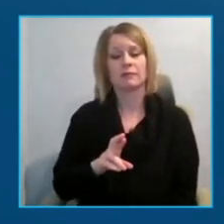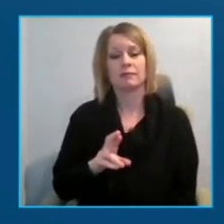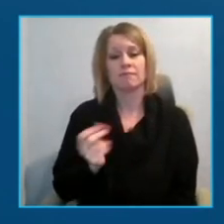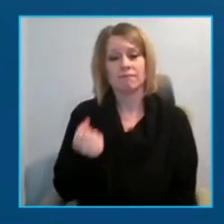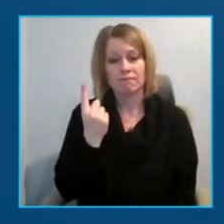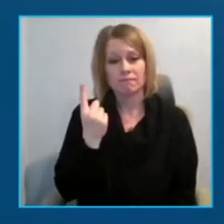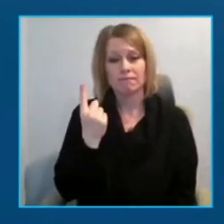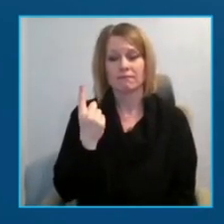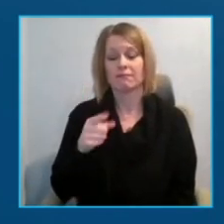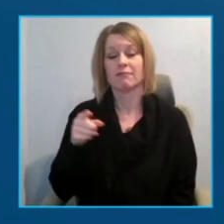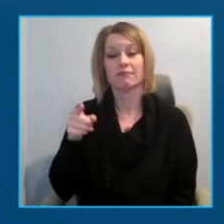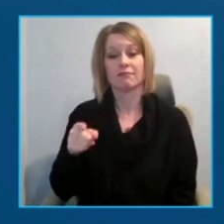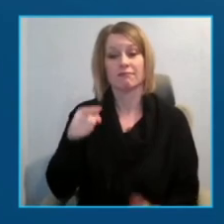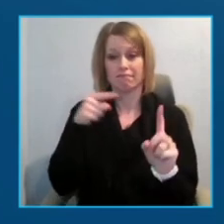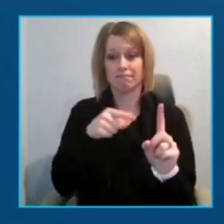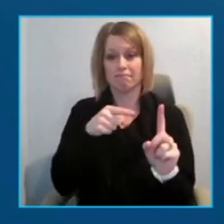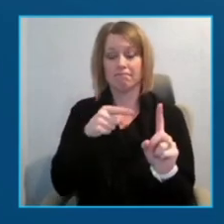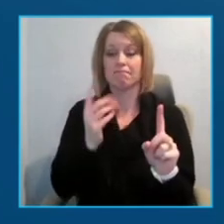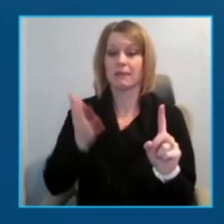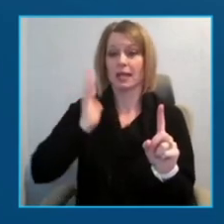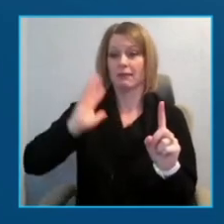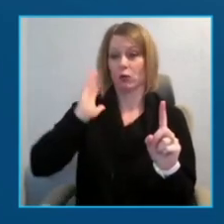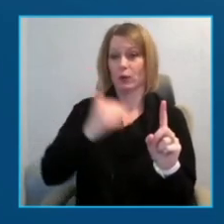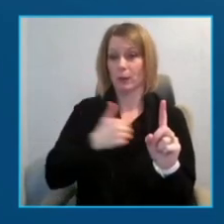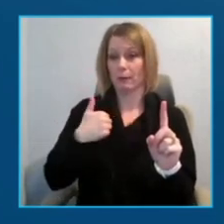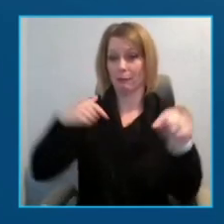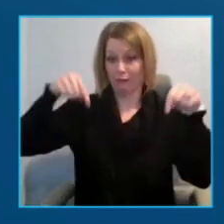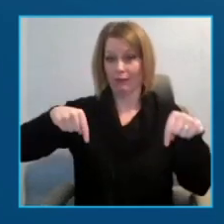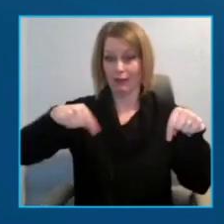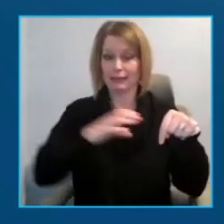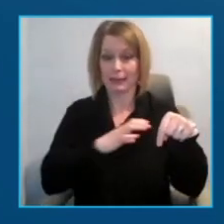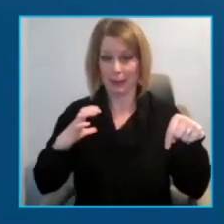is a former member of this committee